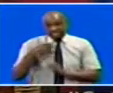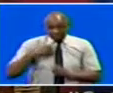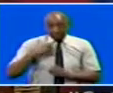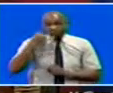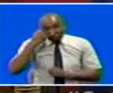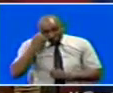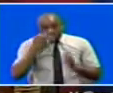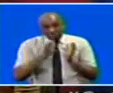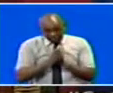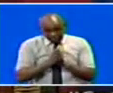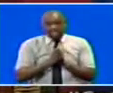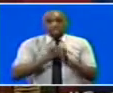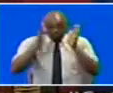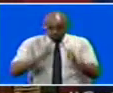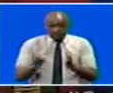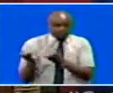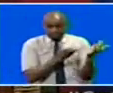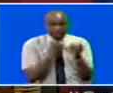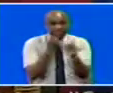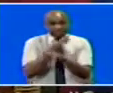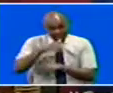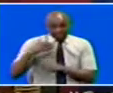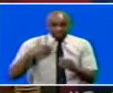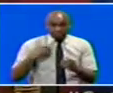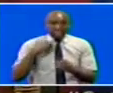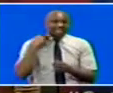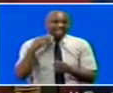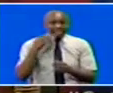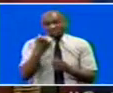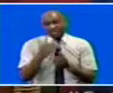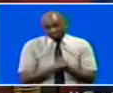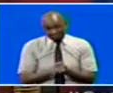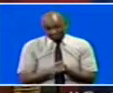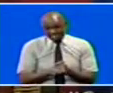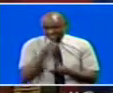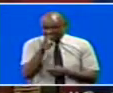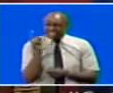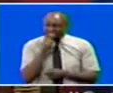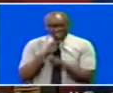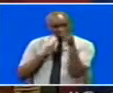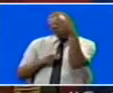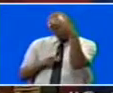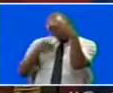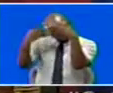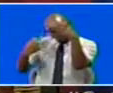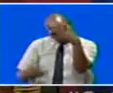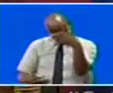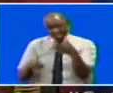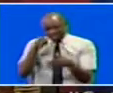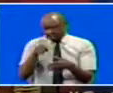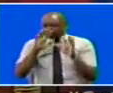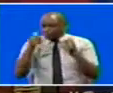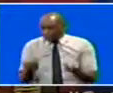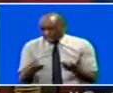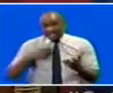human trafficking, as well as piracy. These risks have largely been brought